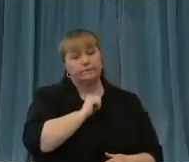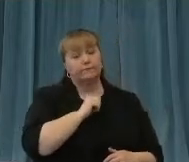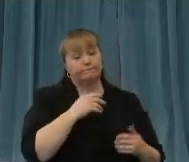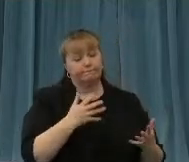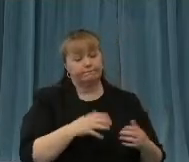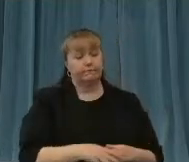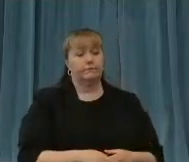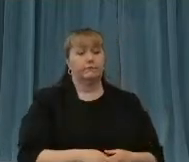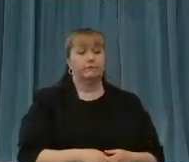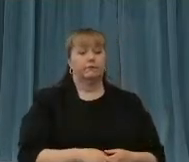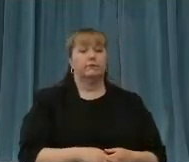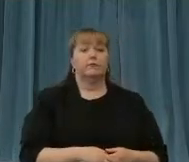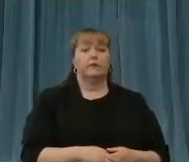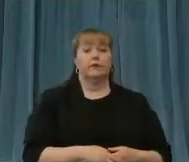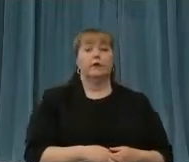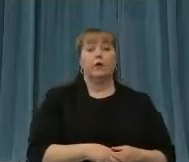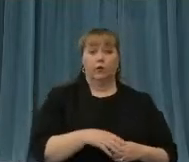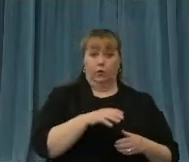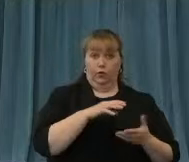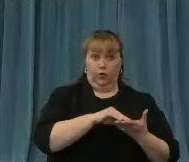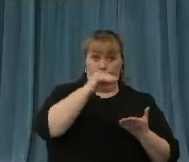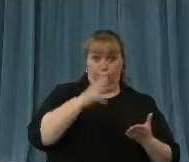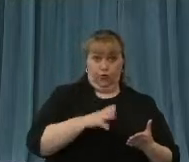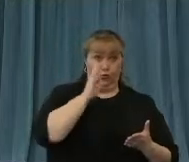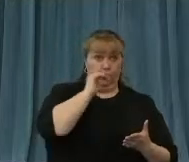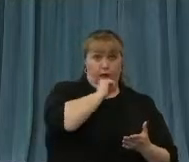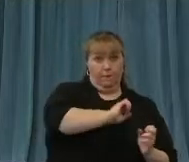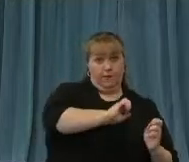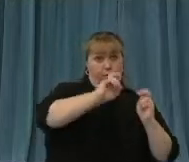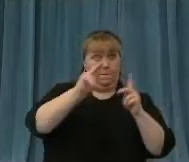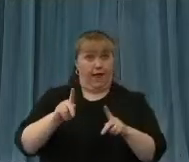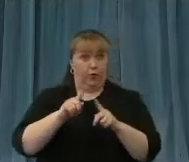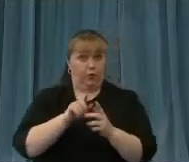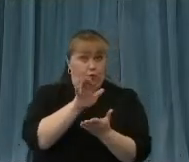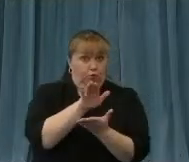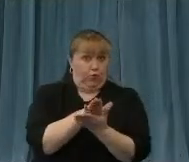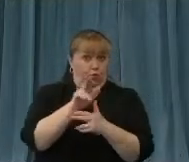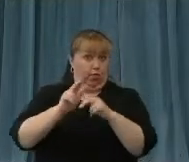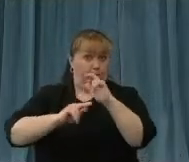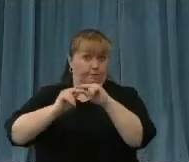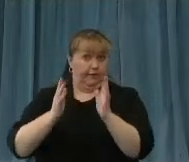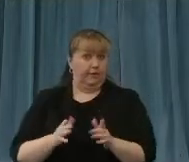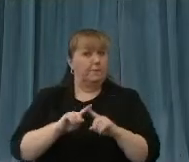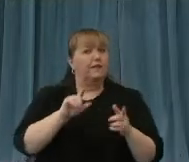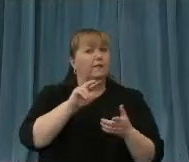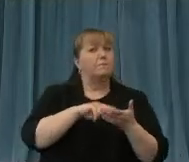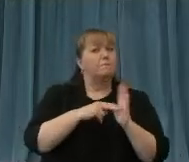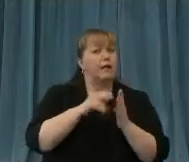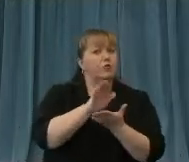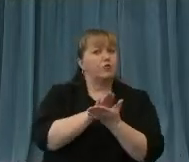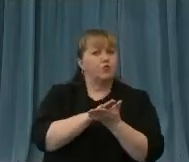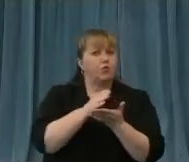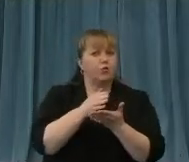school buildings, the school year is not yet over. This announcement encourages us to double down on our